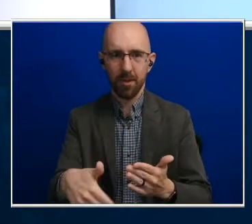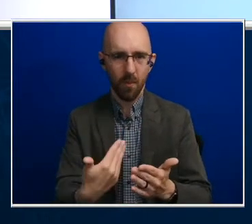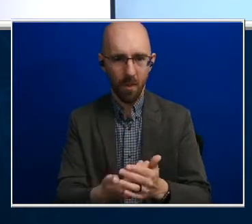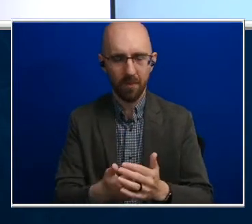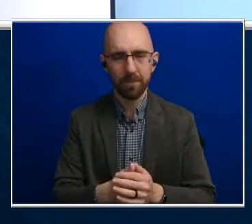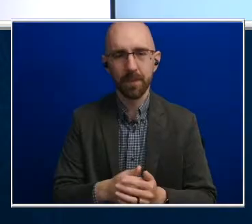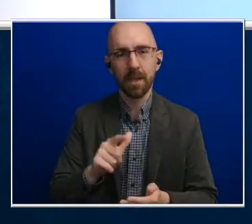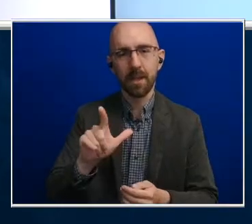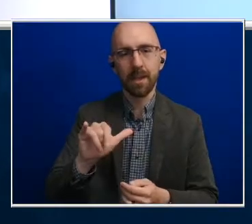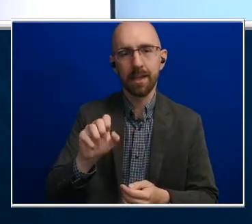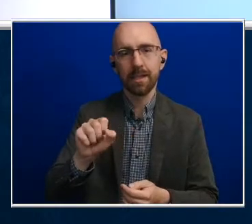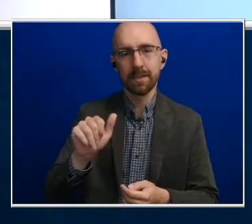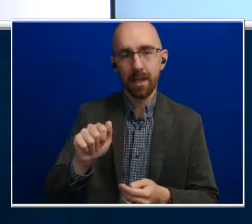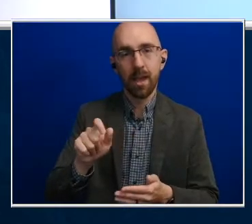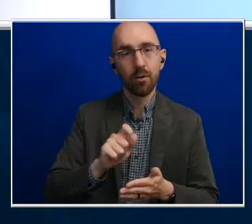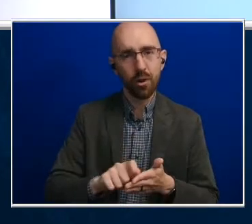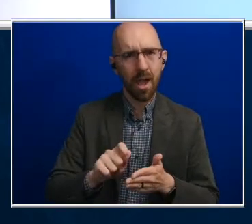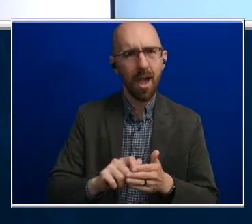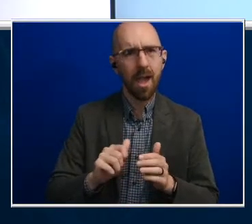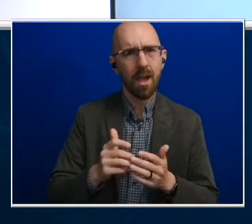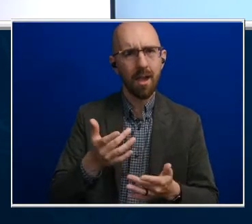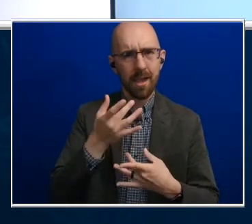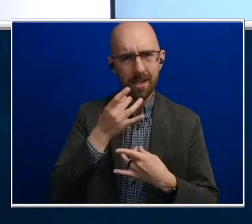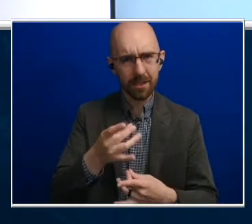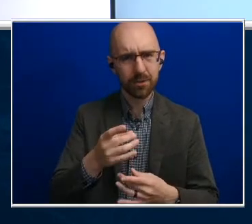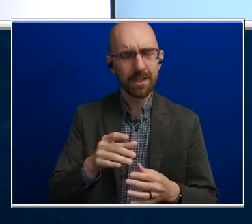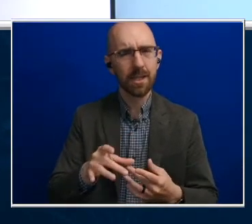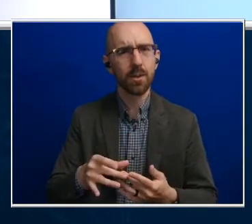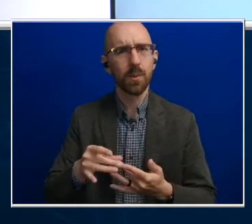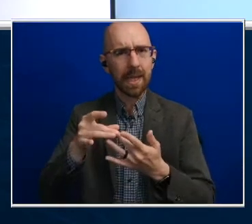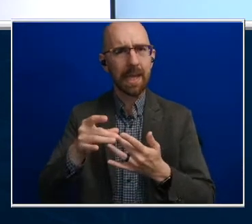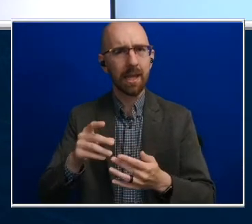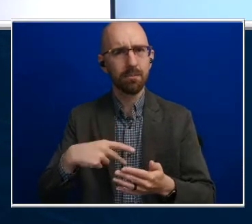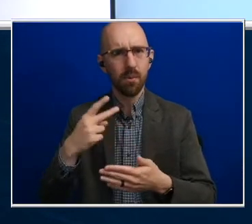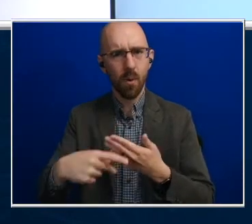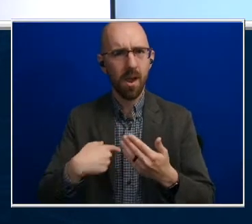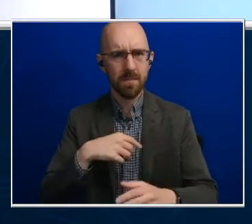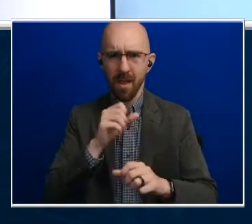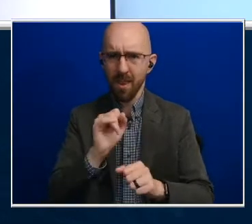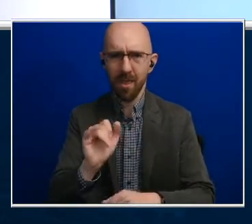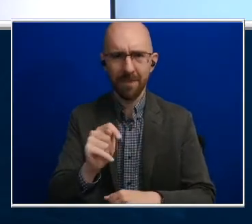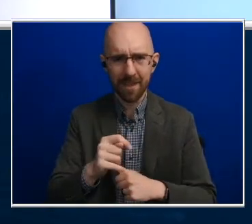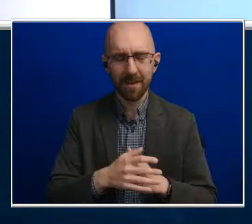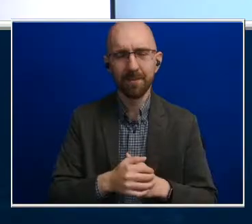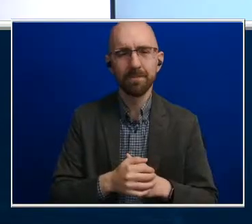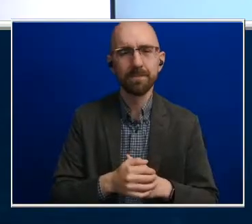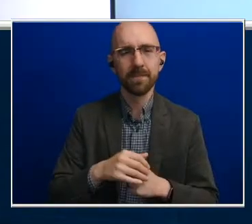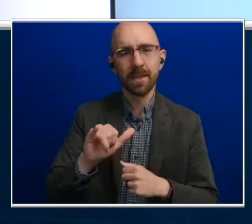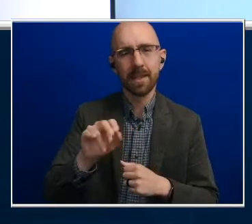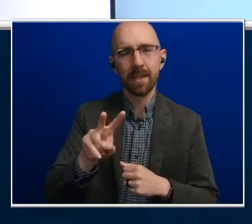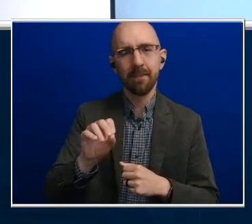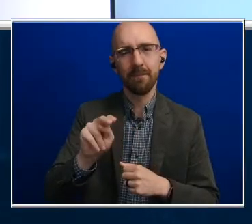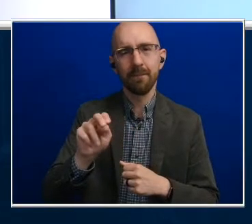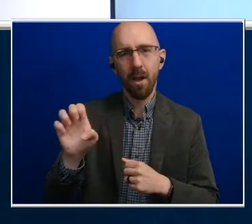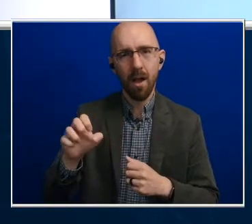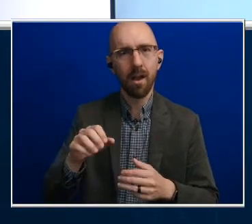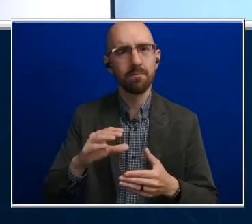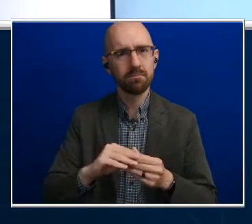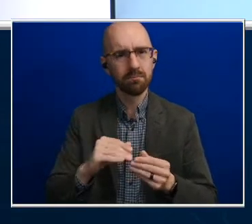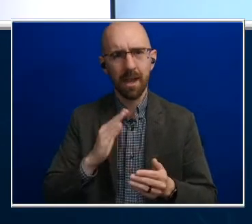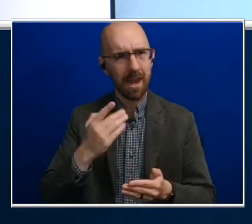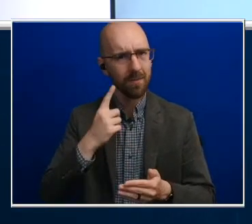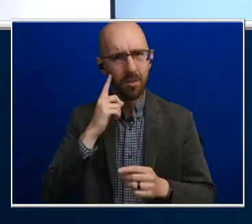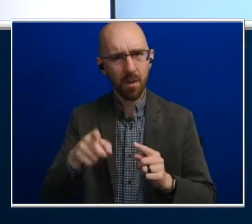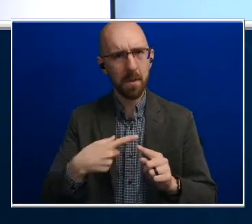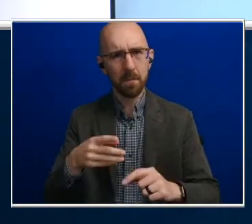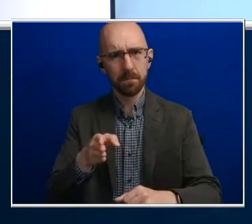writes, what an interesting and unique program. I love it. And Yvonne shares, I never thought about music in terms of